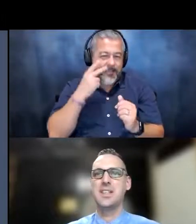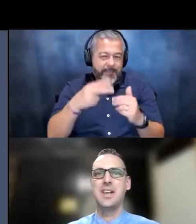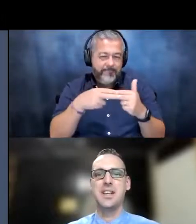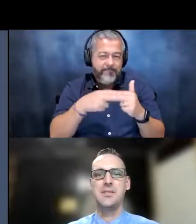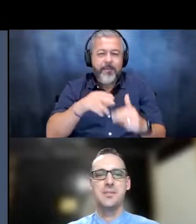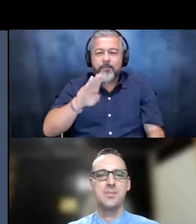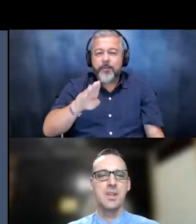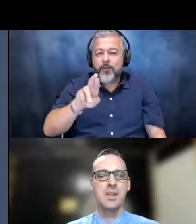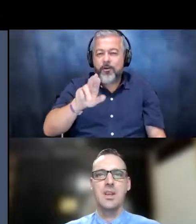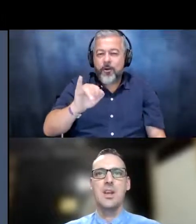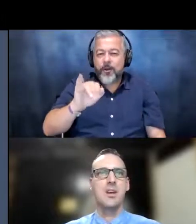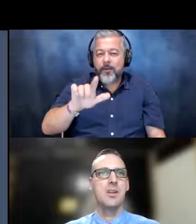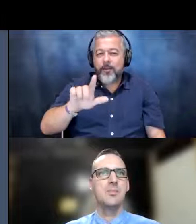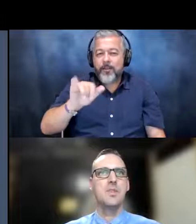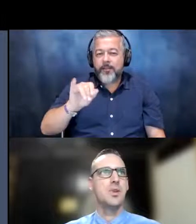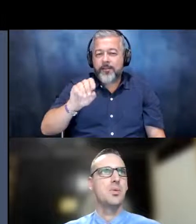brilliantbeginnings@dss.ce.gov.